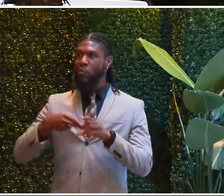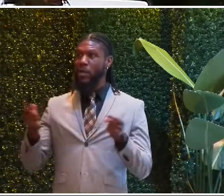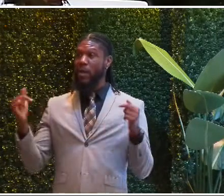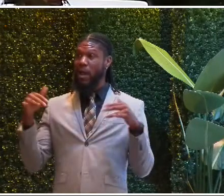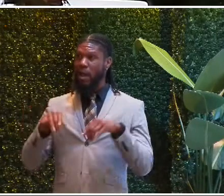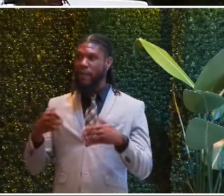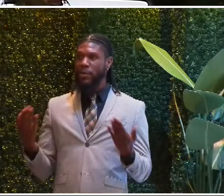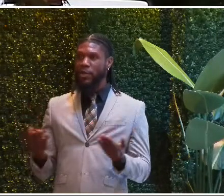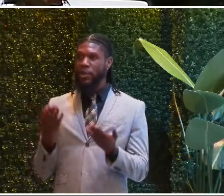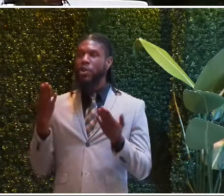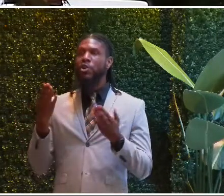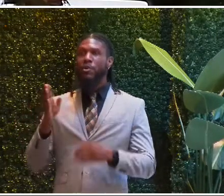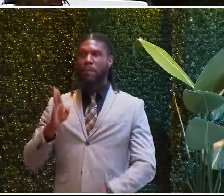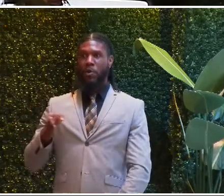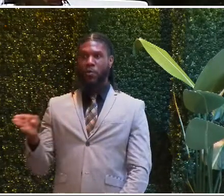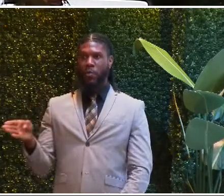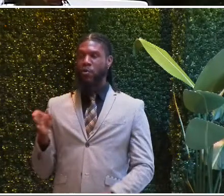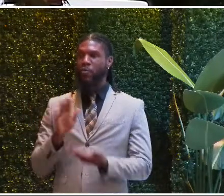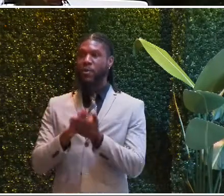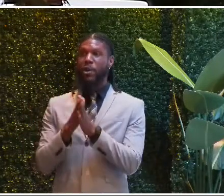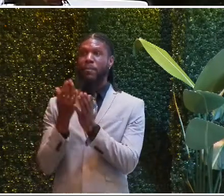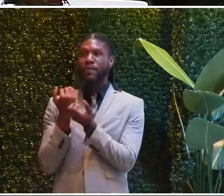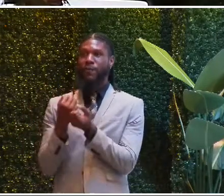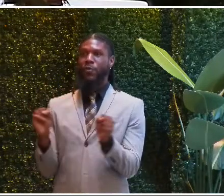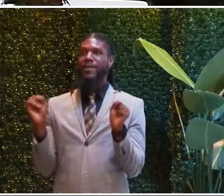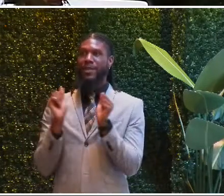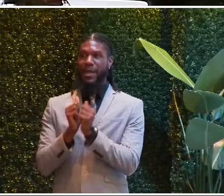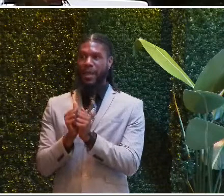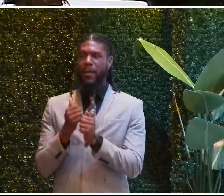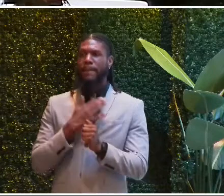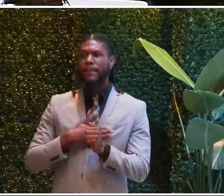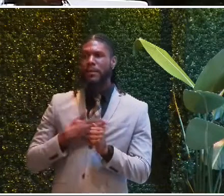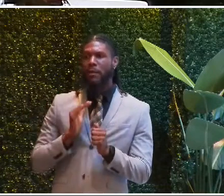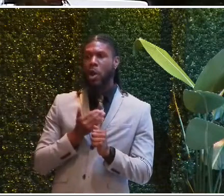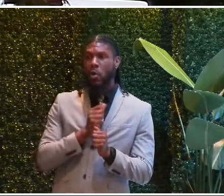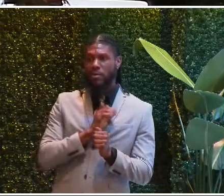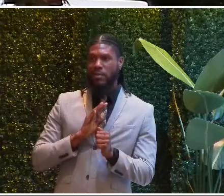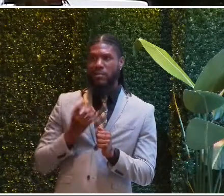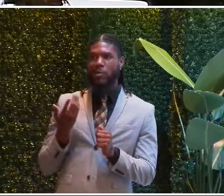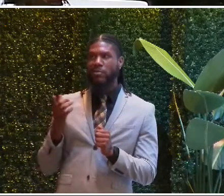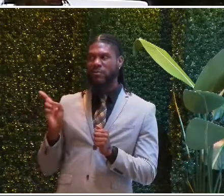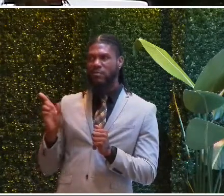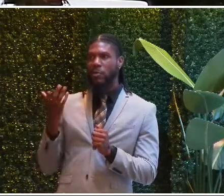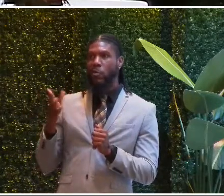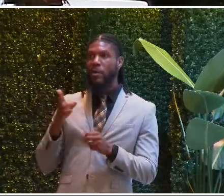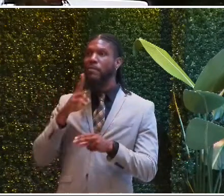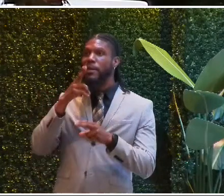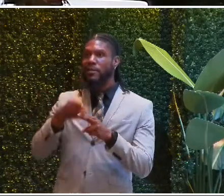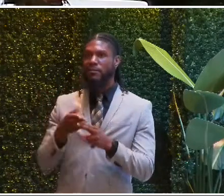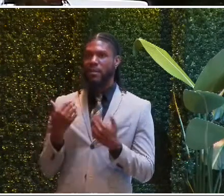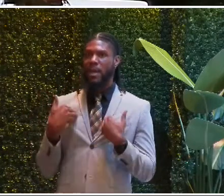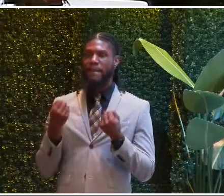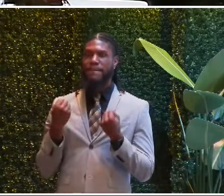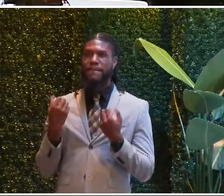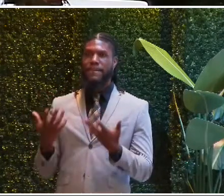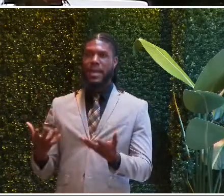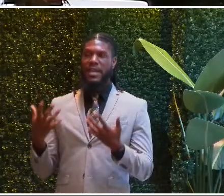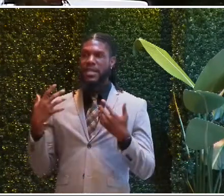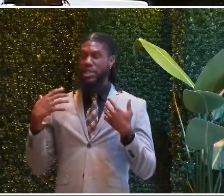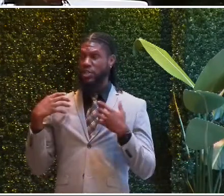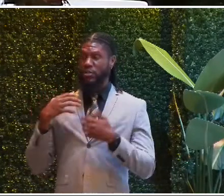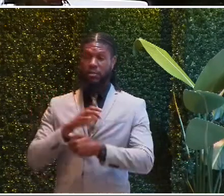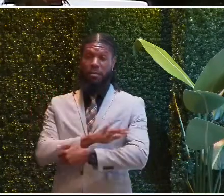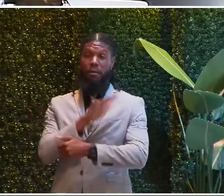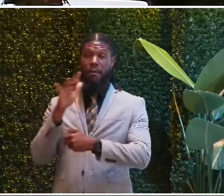free together. Please, our staff, as Rob mentioned, we have on these shirts today. Feel free to reach out,